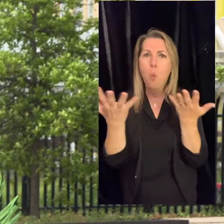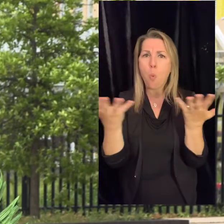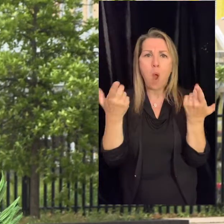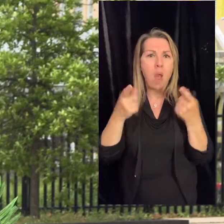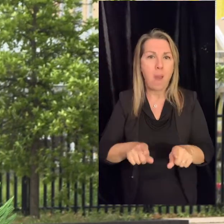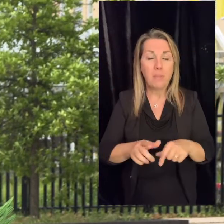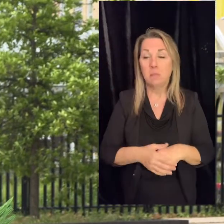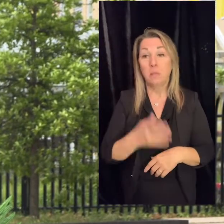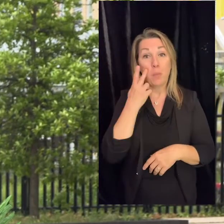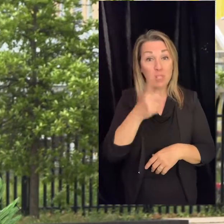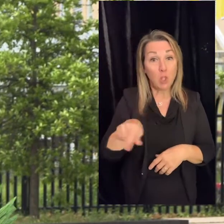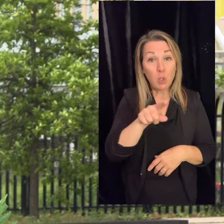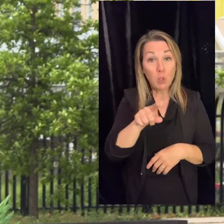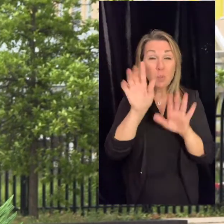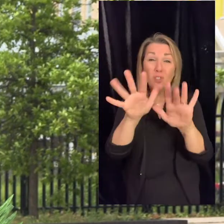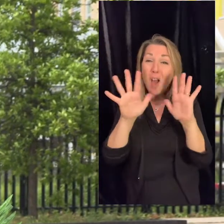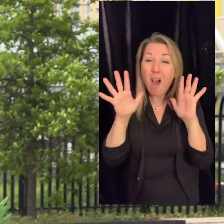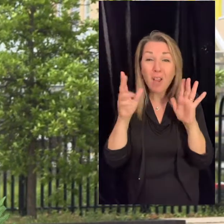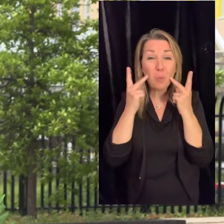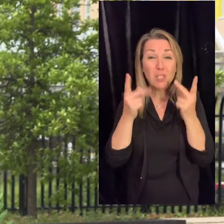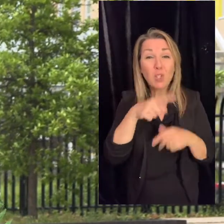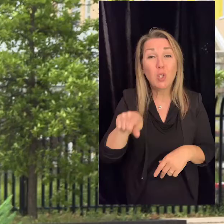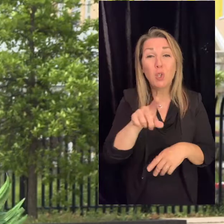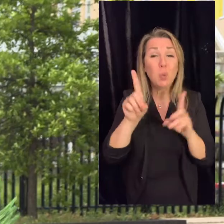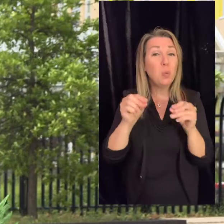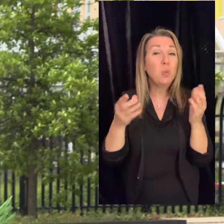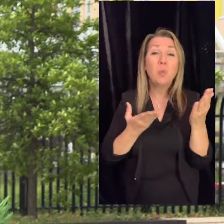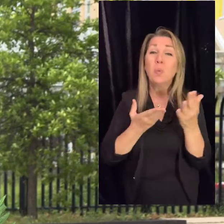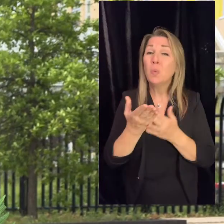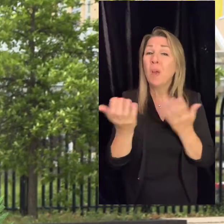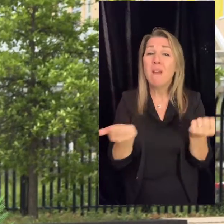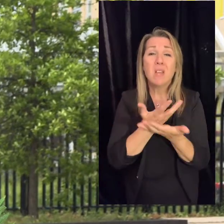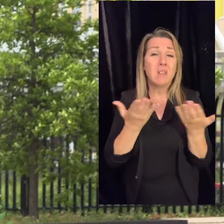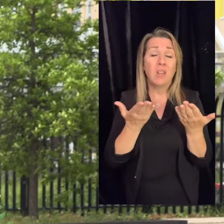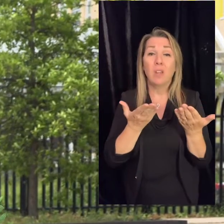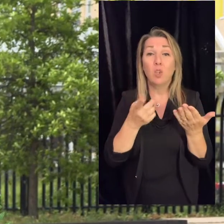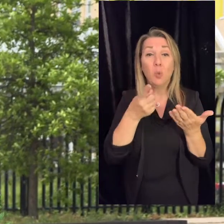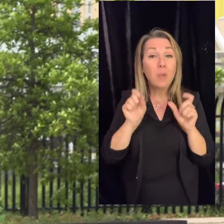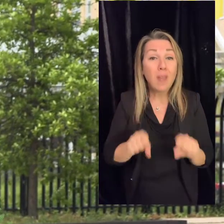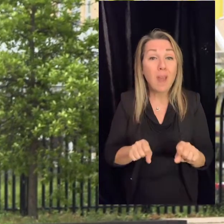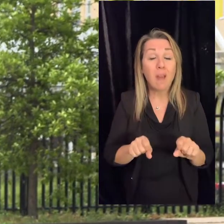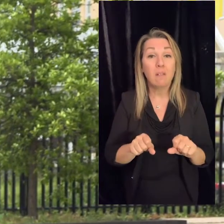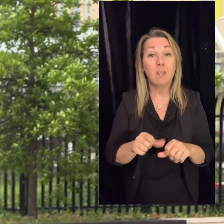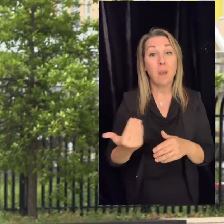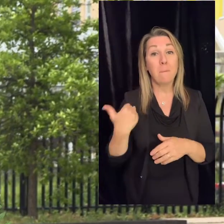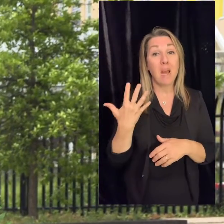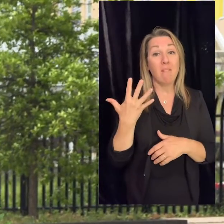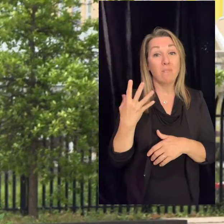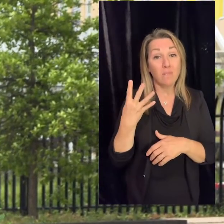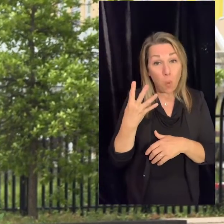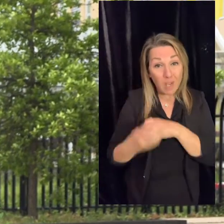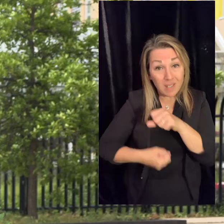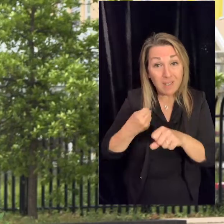want to see you guys shine. I want to see you guys through your whole potential. Going through these 4 years had been a really